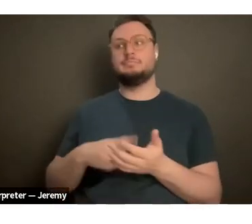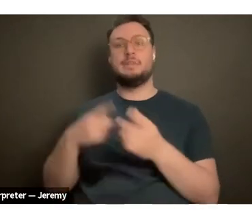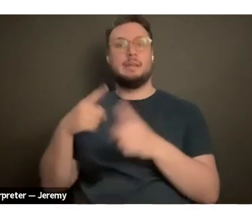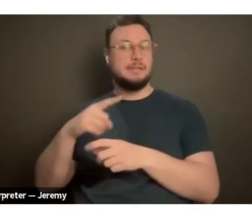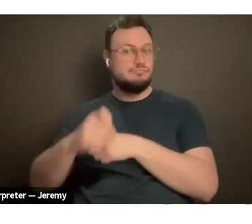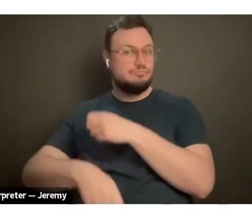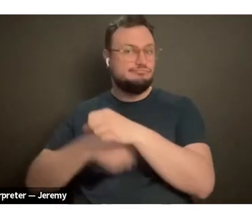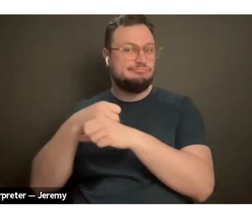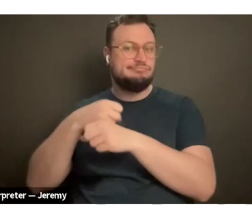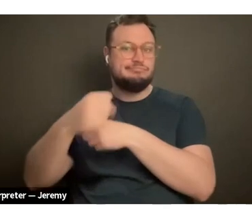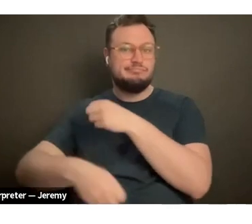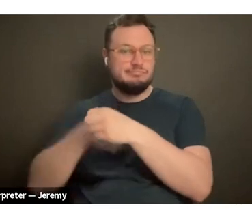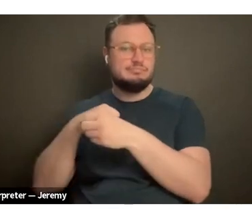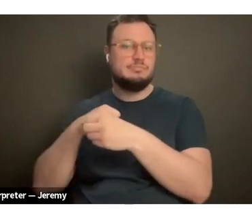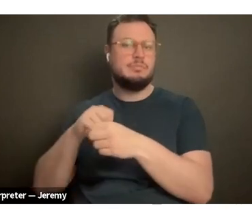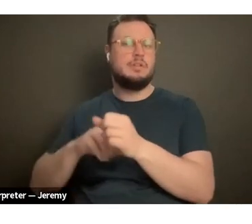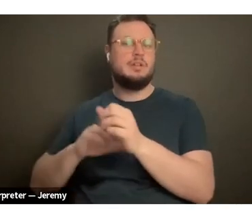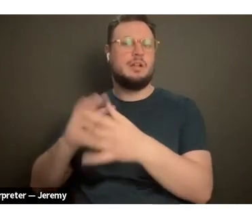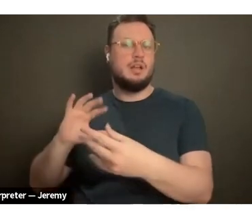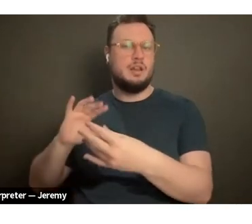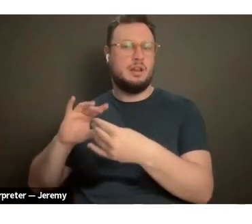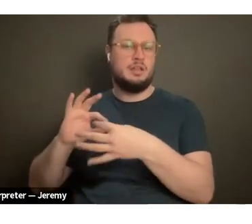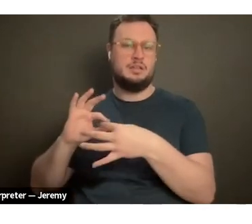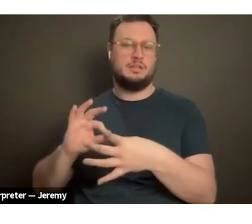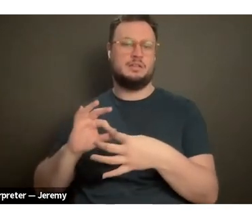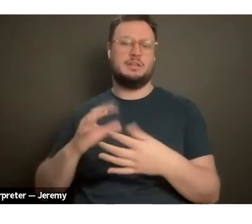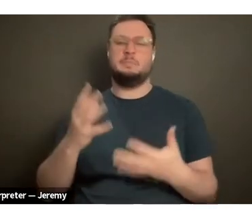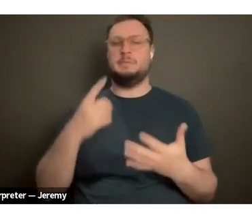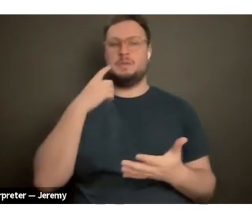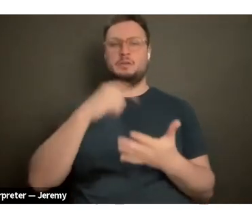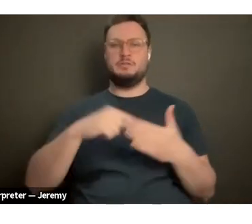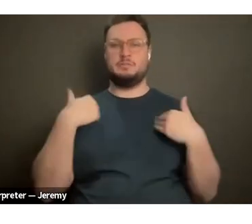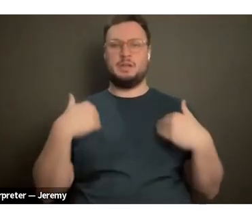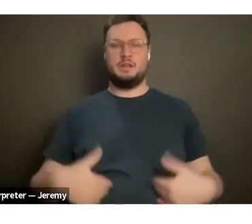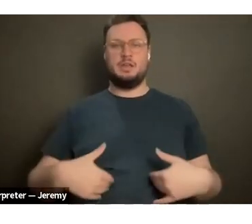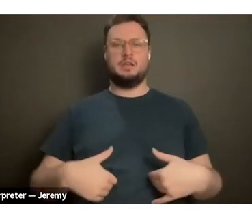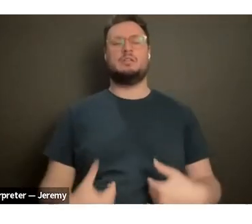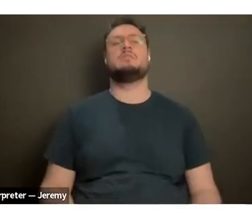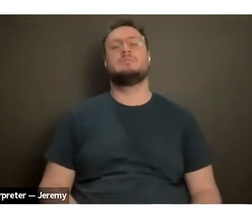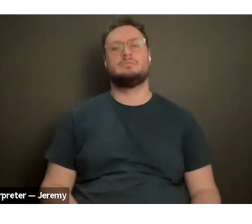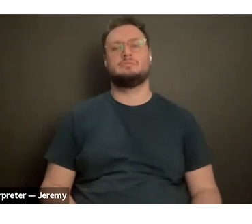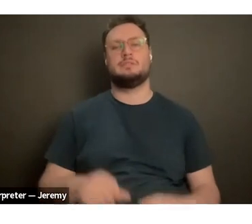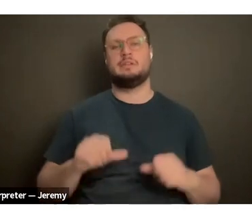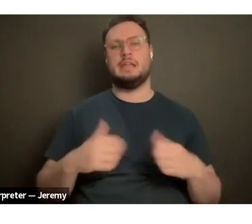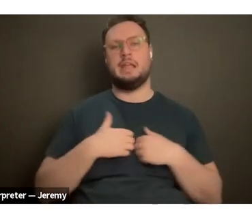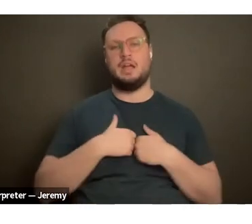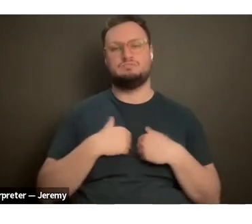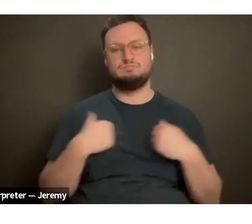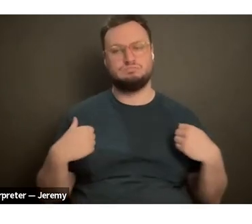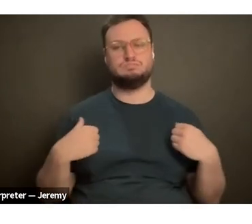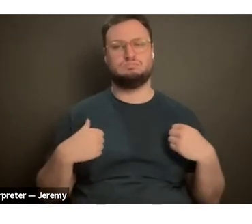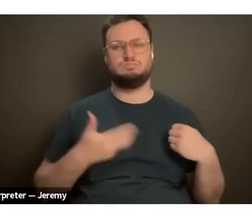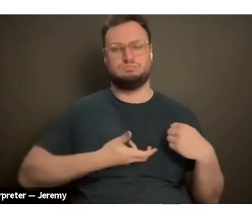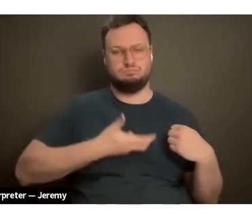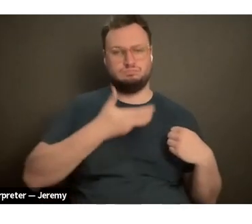It could also be the way your body relaxes and opens up with someone when, when all your access